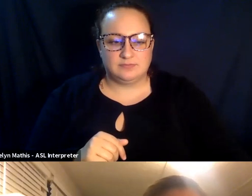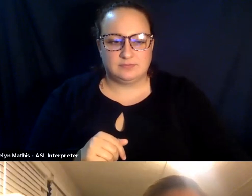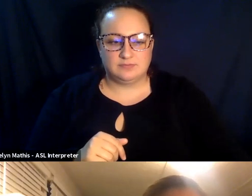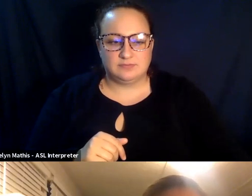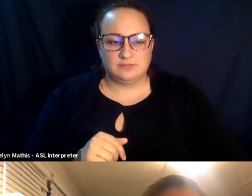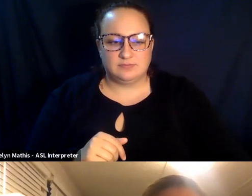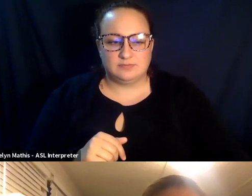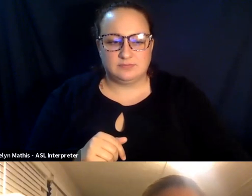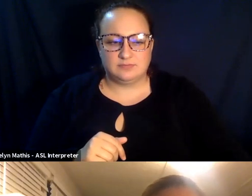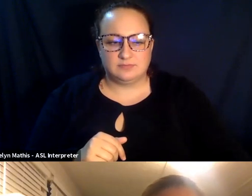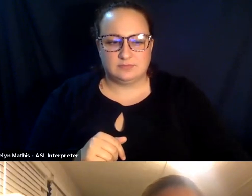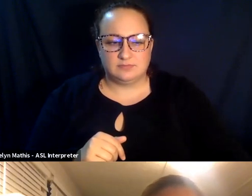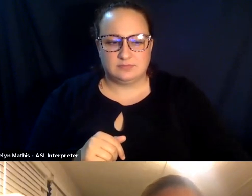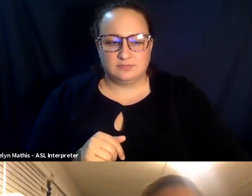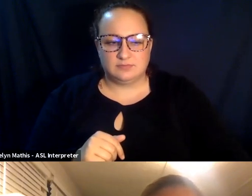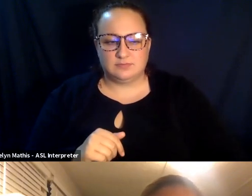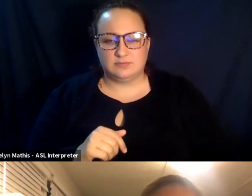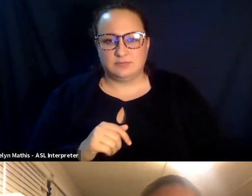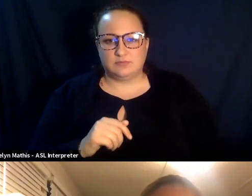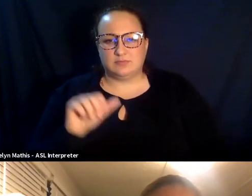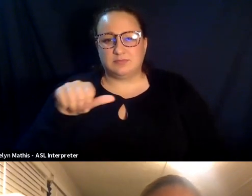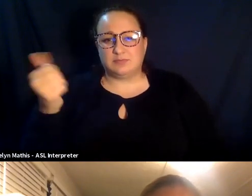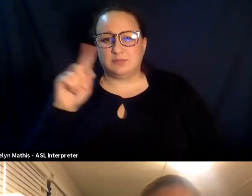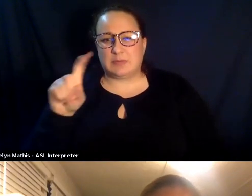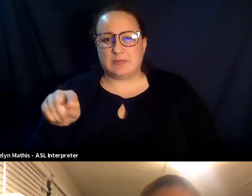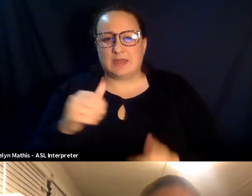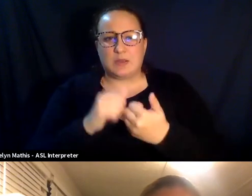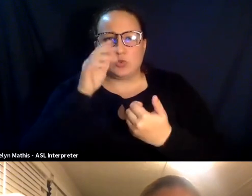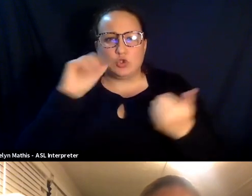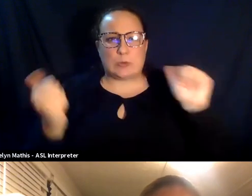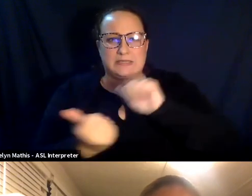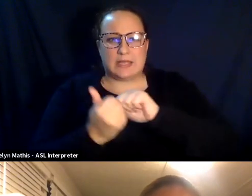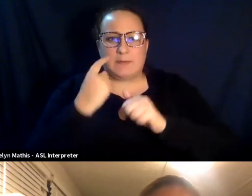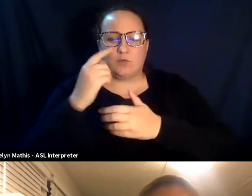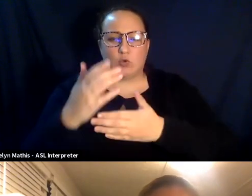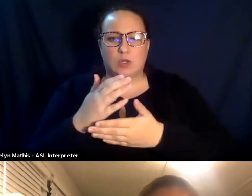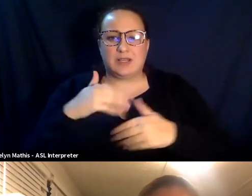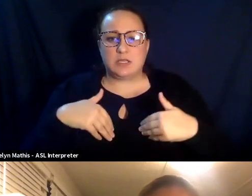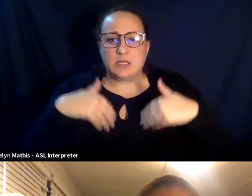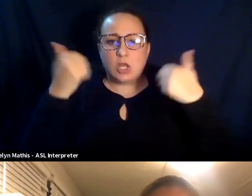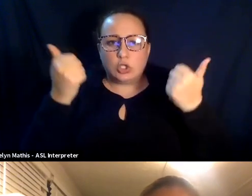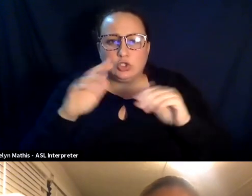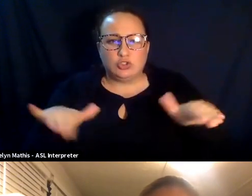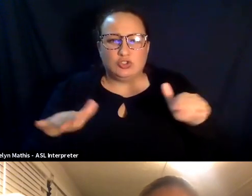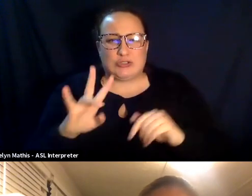Another question, how would you adapt some of this for younger children, age 7